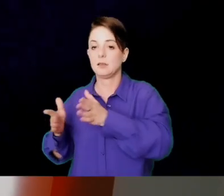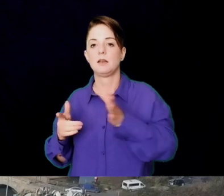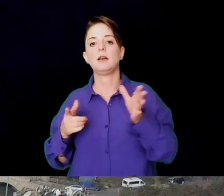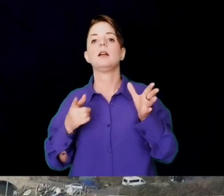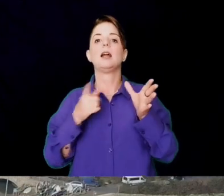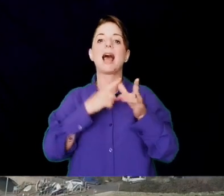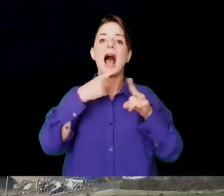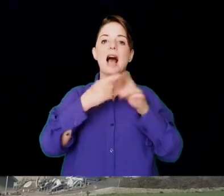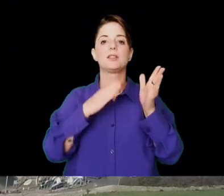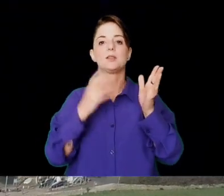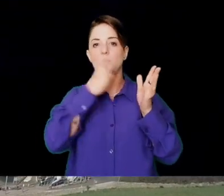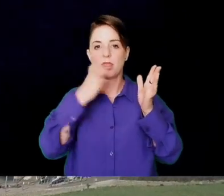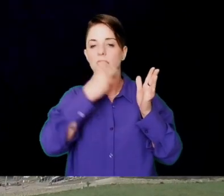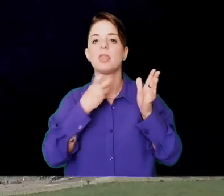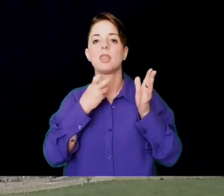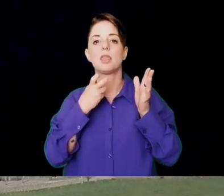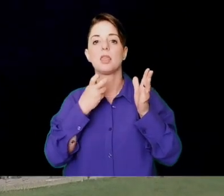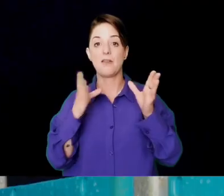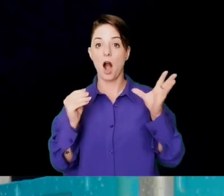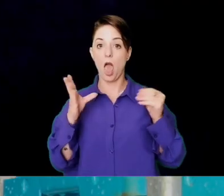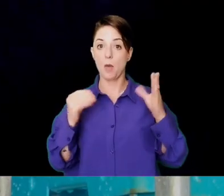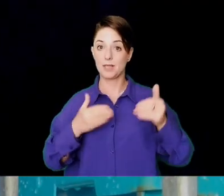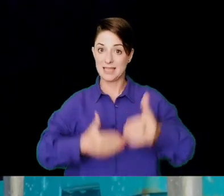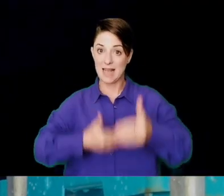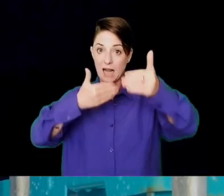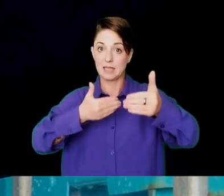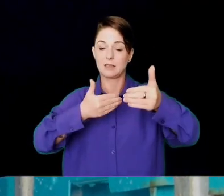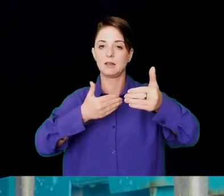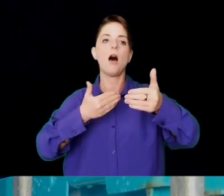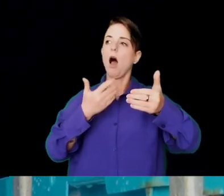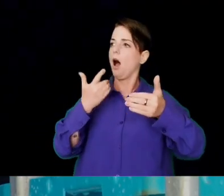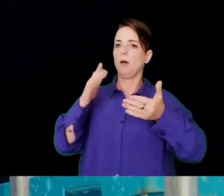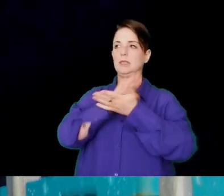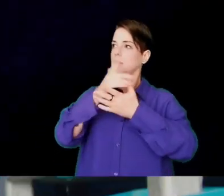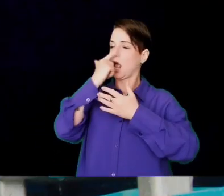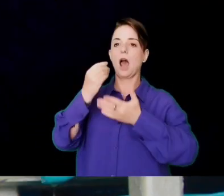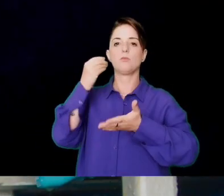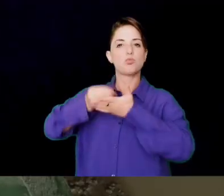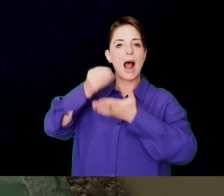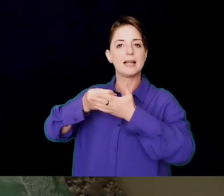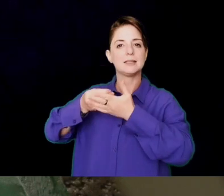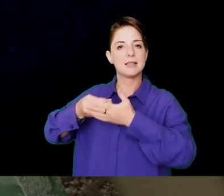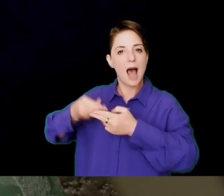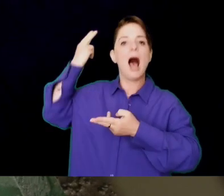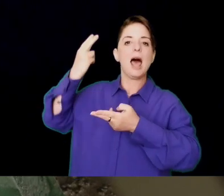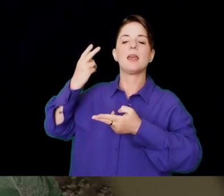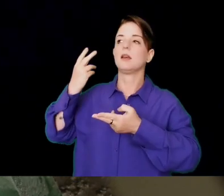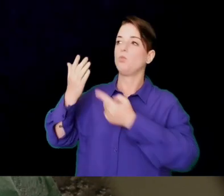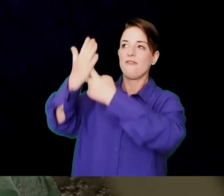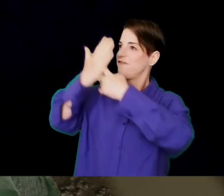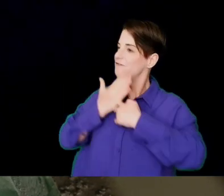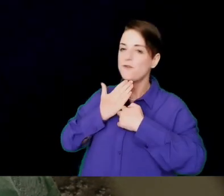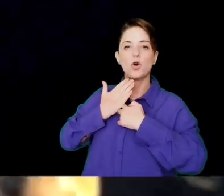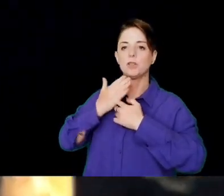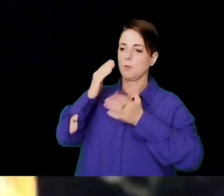And Axmouth got a lobster tank. It's going to enable us to demand a higher price because we won't be forced to sell on a